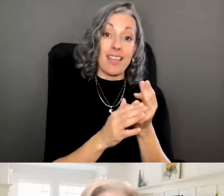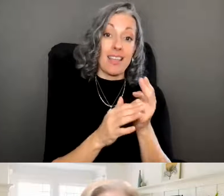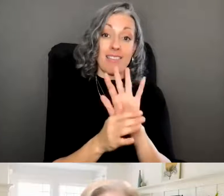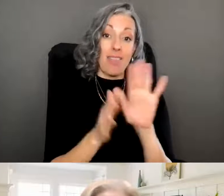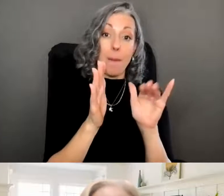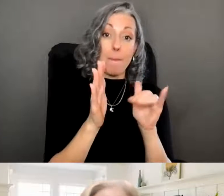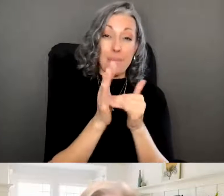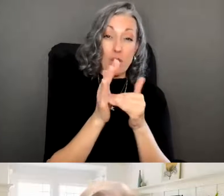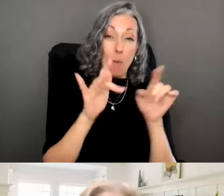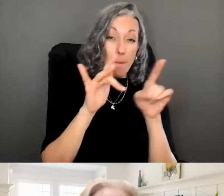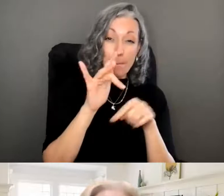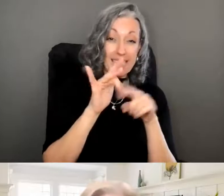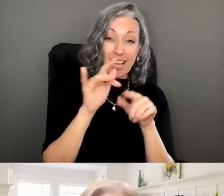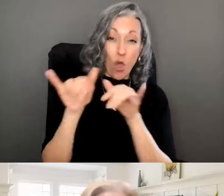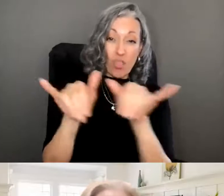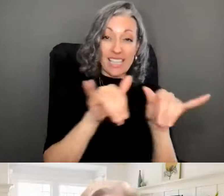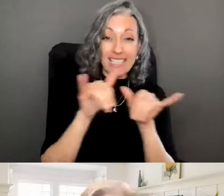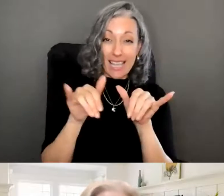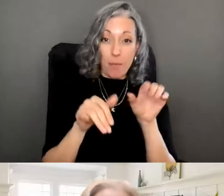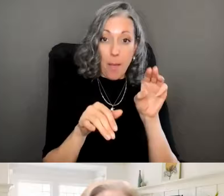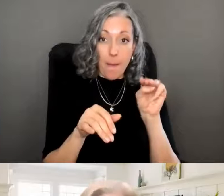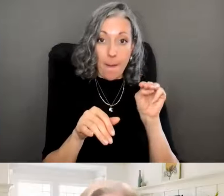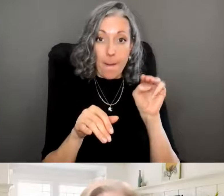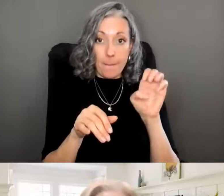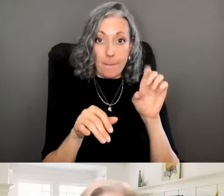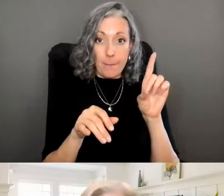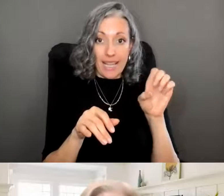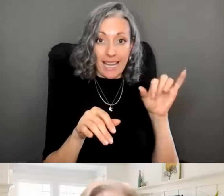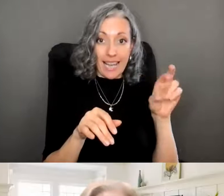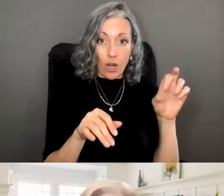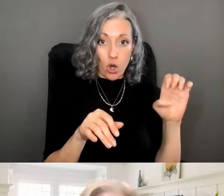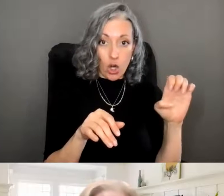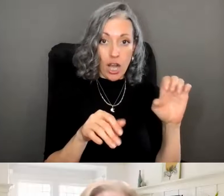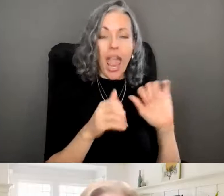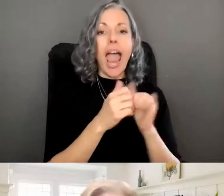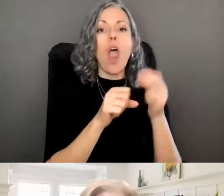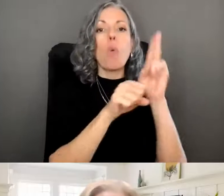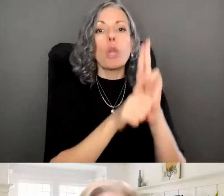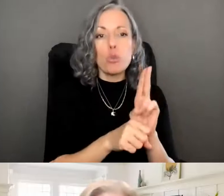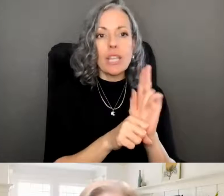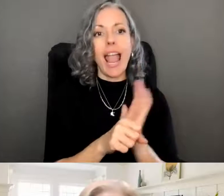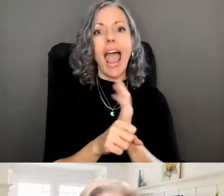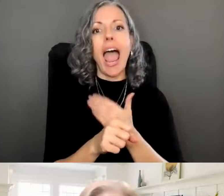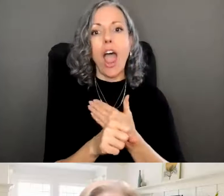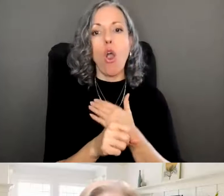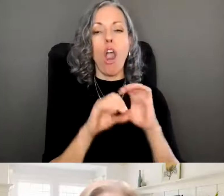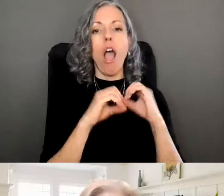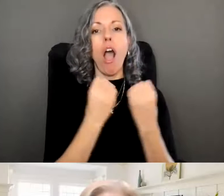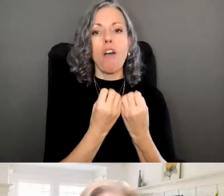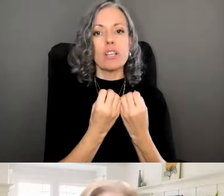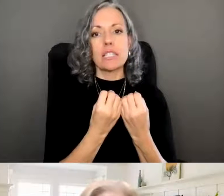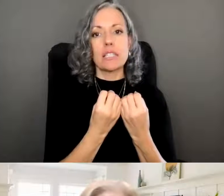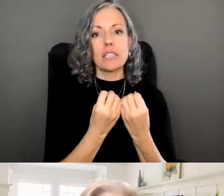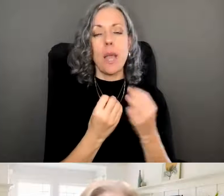have a thing in common, which is Medicare. And how are we using our own Office of